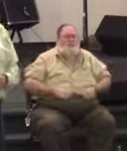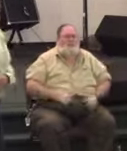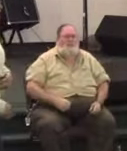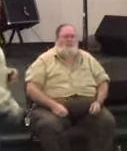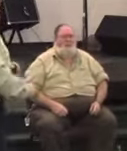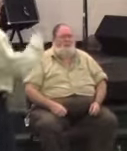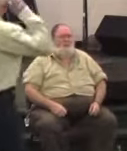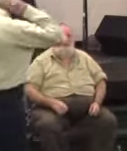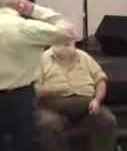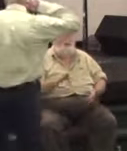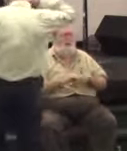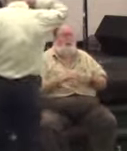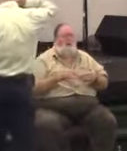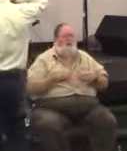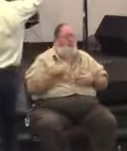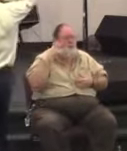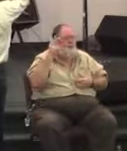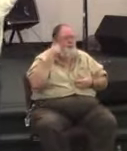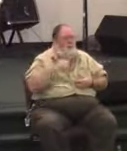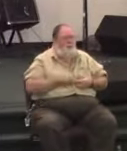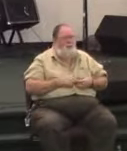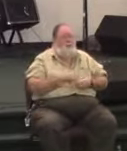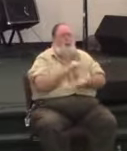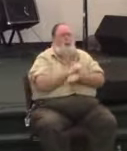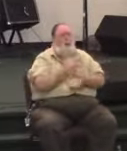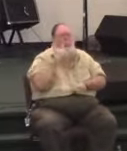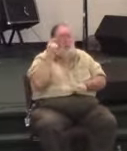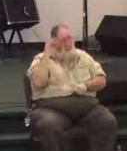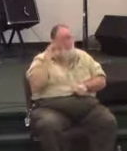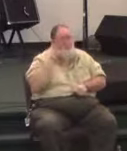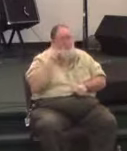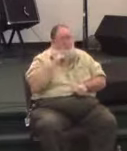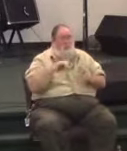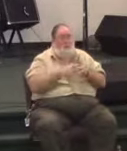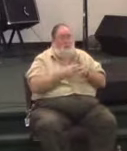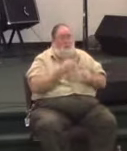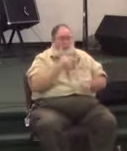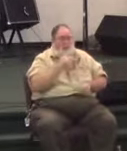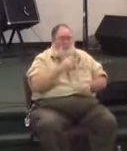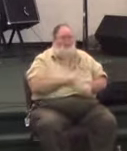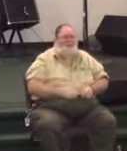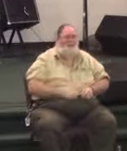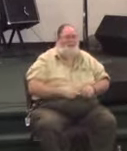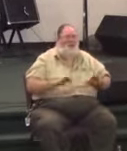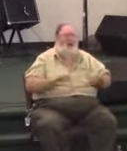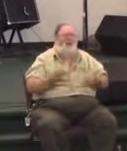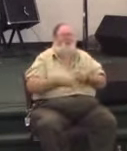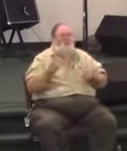There it is. It works better if you turn it on. How's everybody doing this